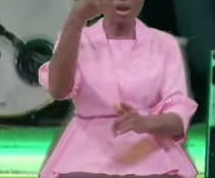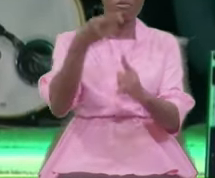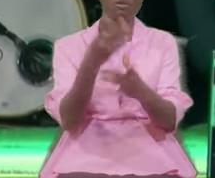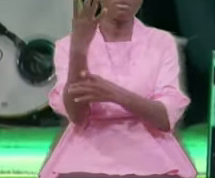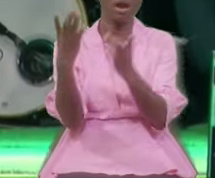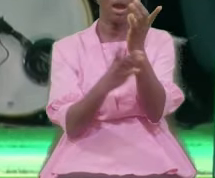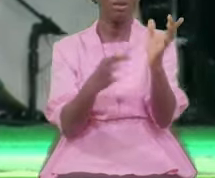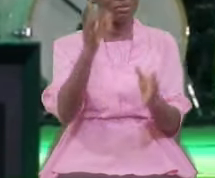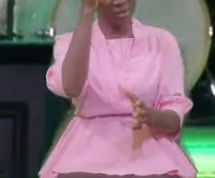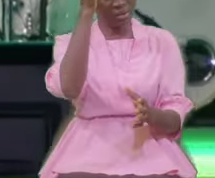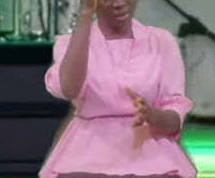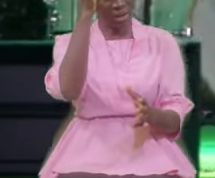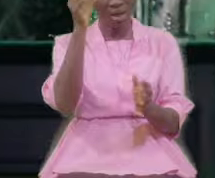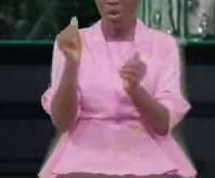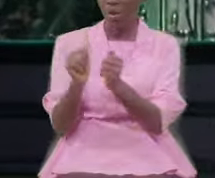ang